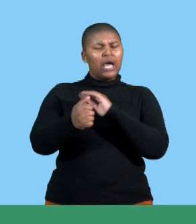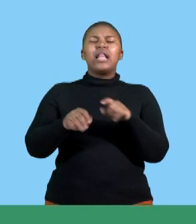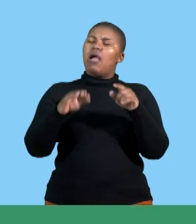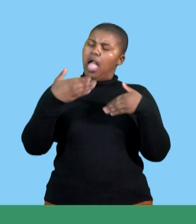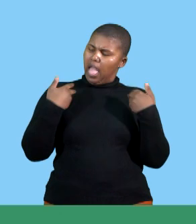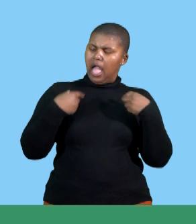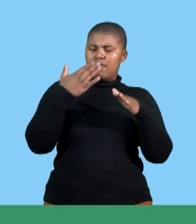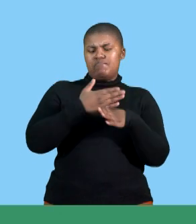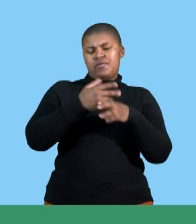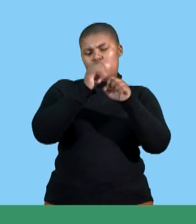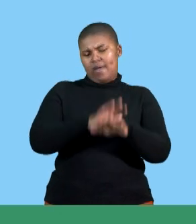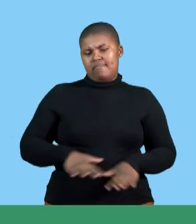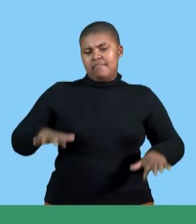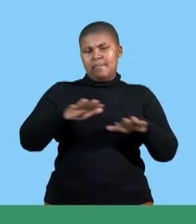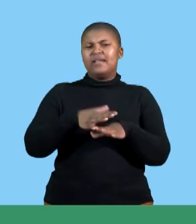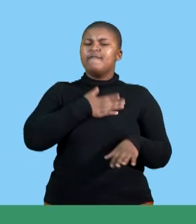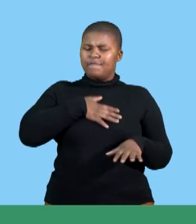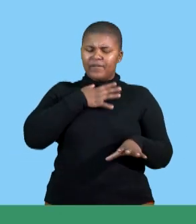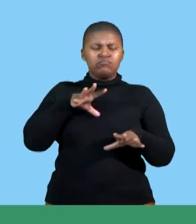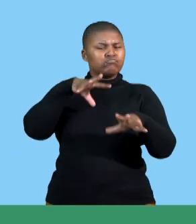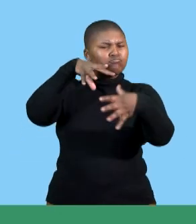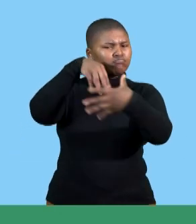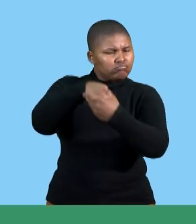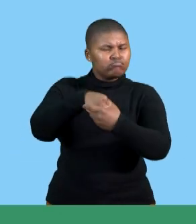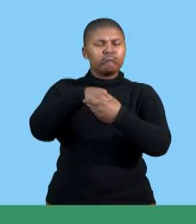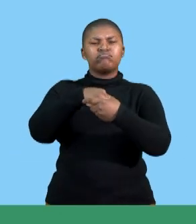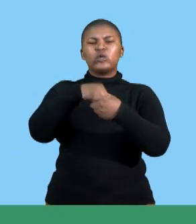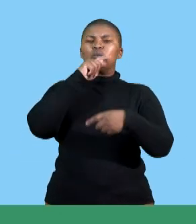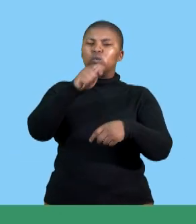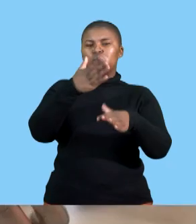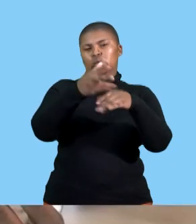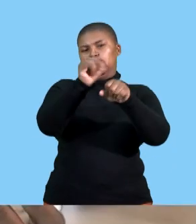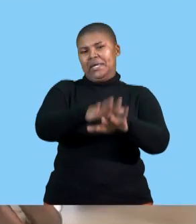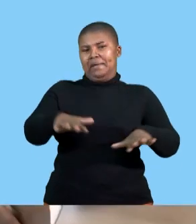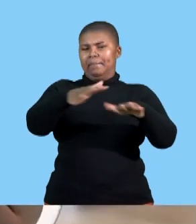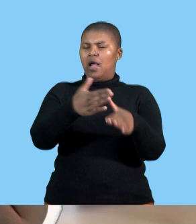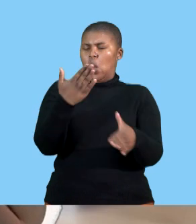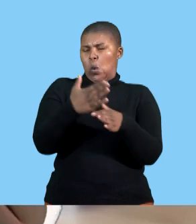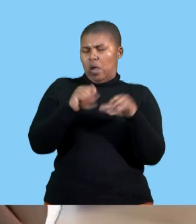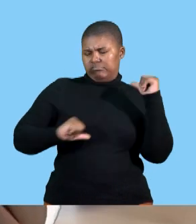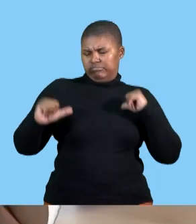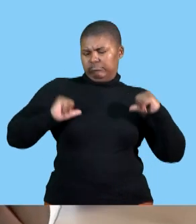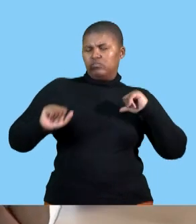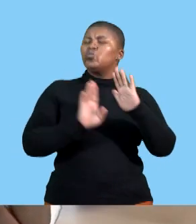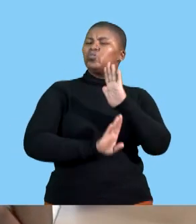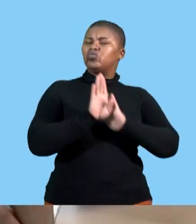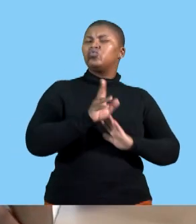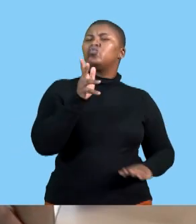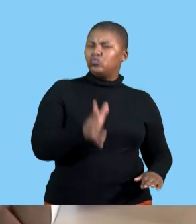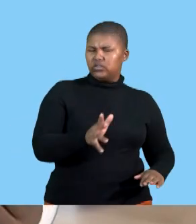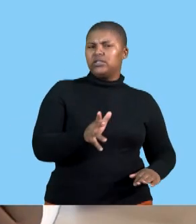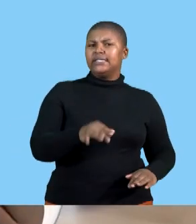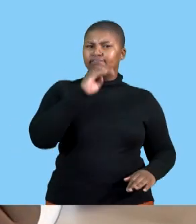So if you feel included, you become more productive. You feel valued as an employee, and it helps you. It makes you want to go an extra